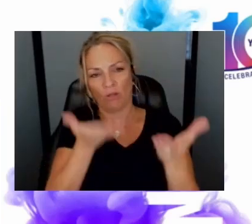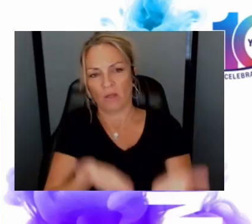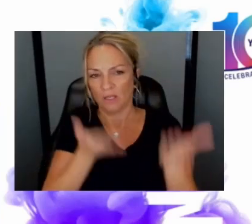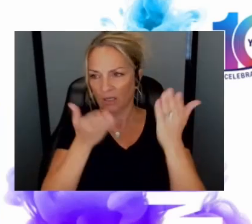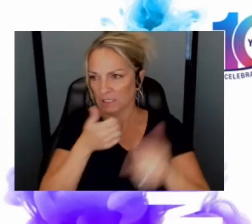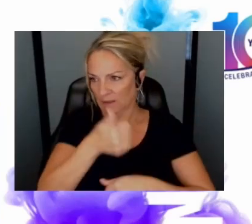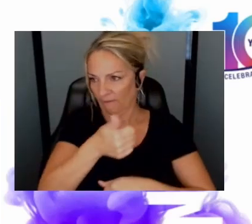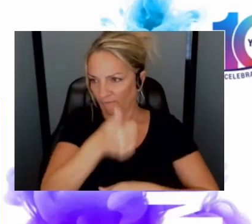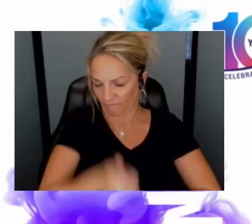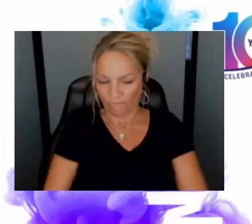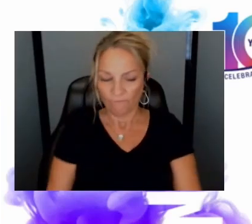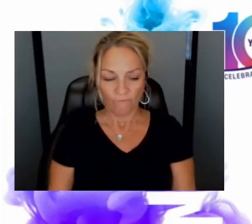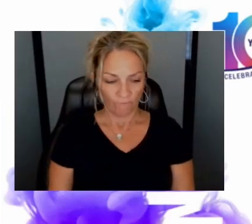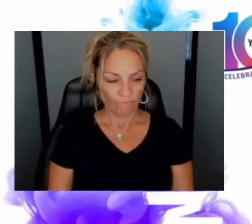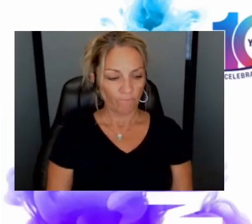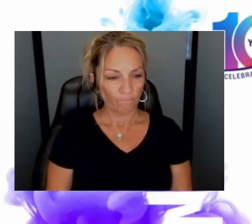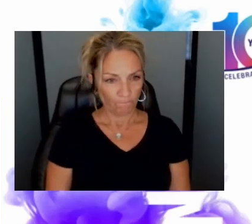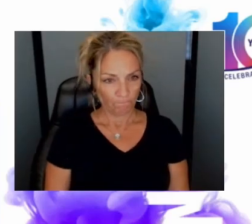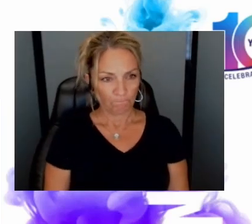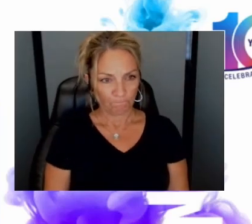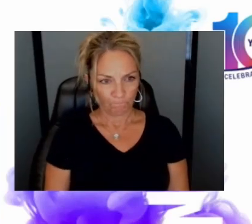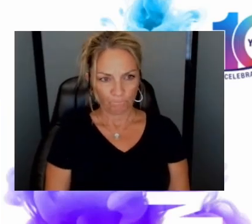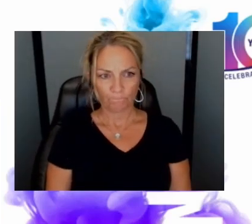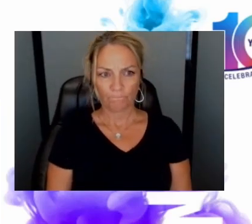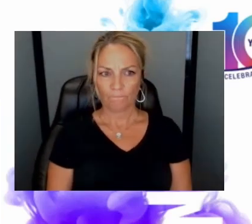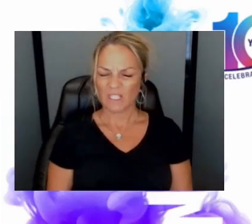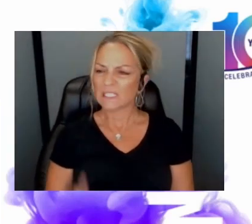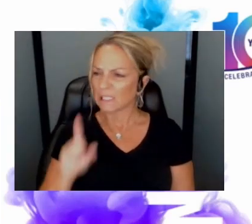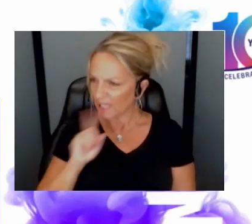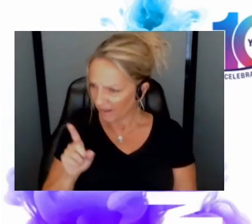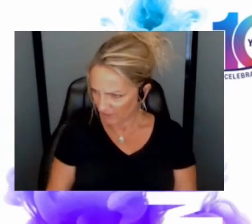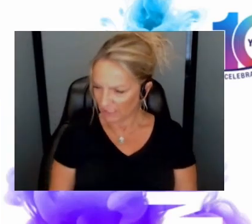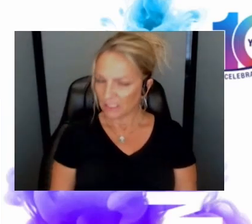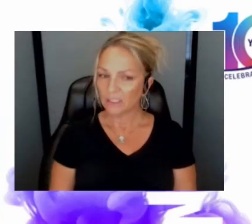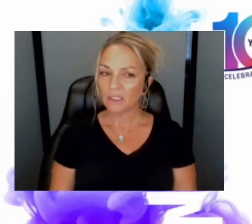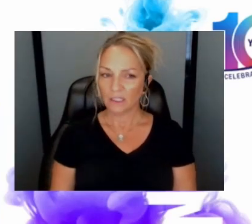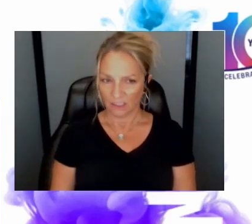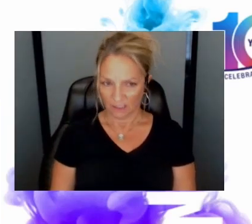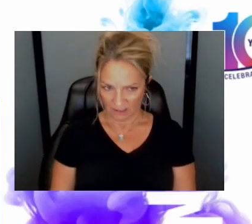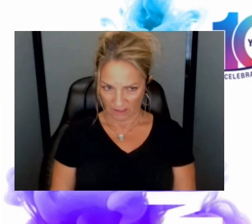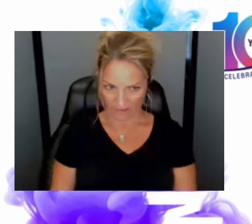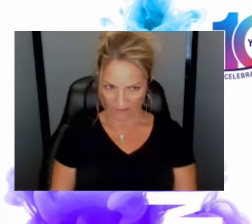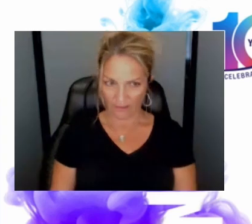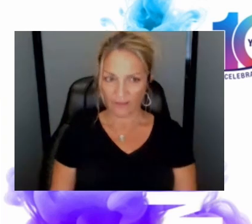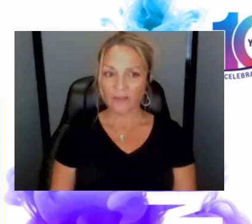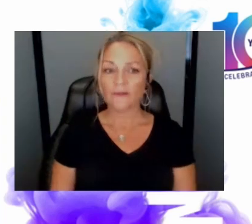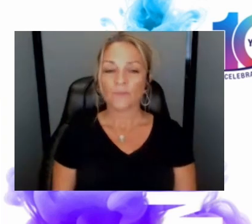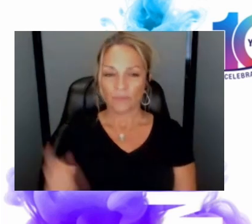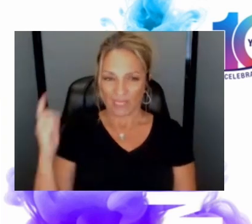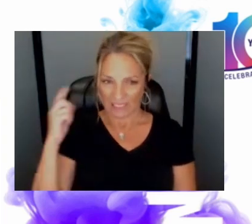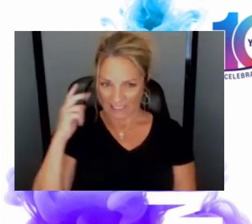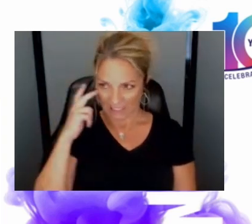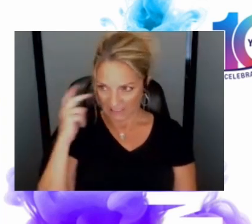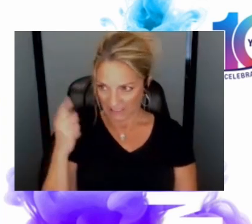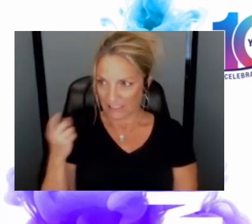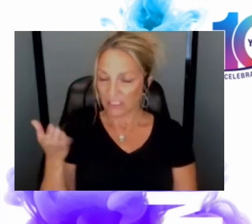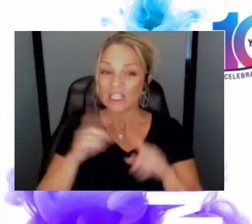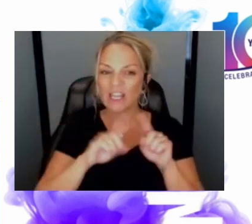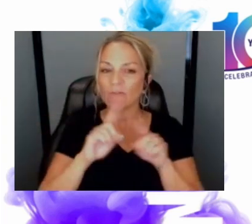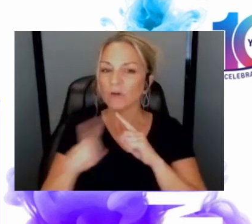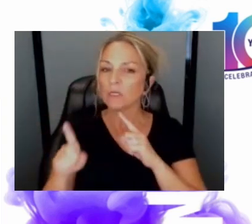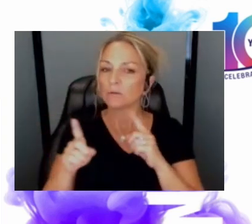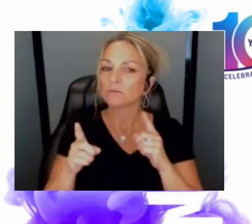Yeah, definitely excited to hear, different aspects of programming that you offer and maybe